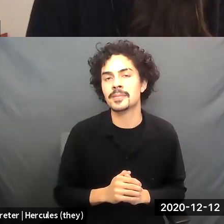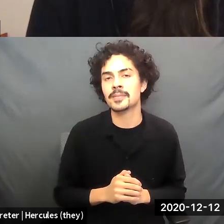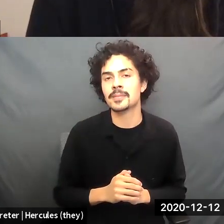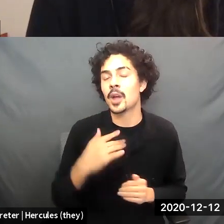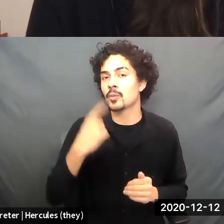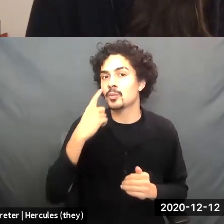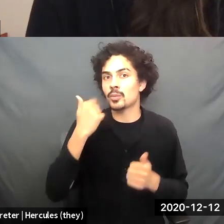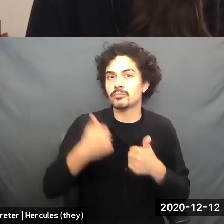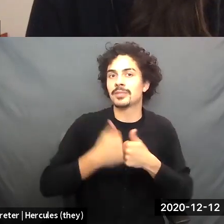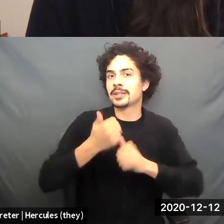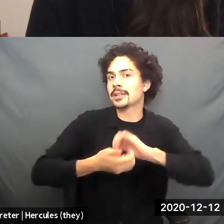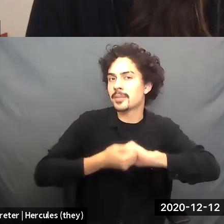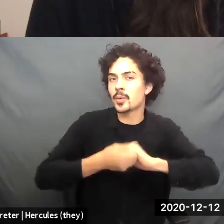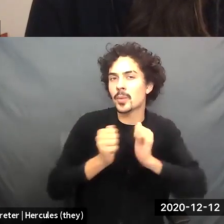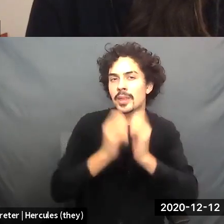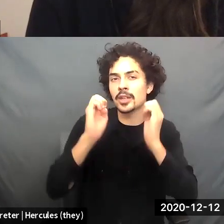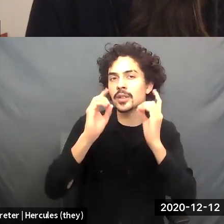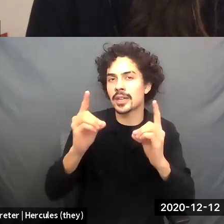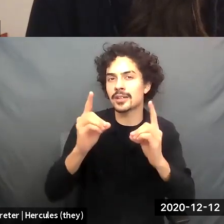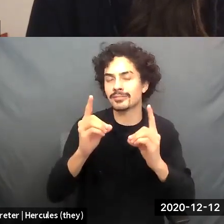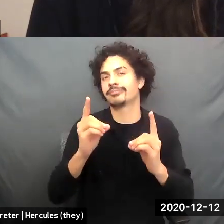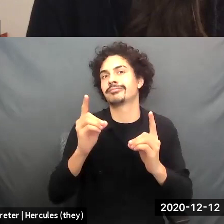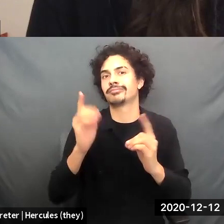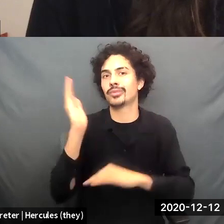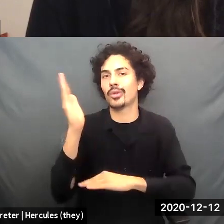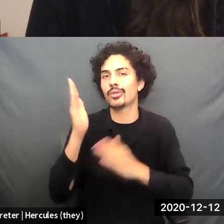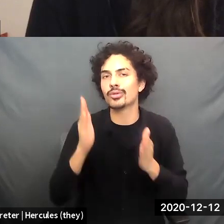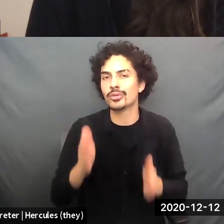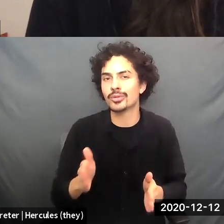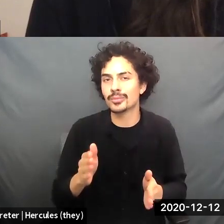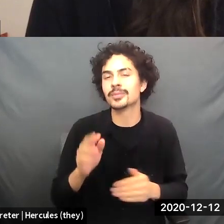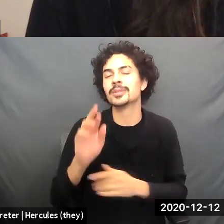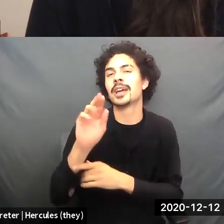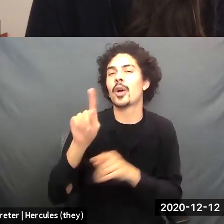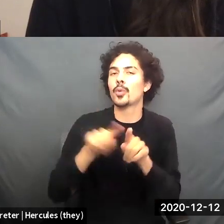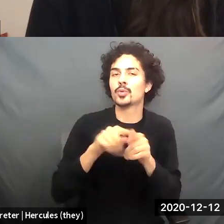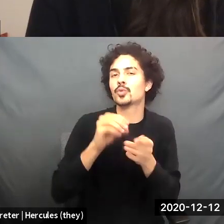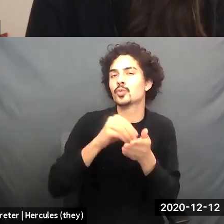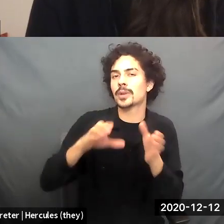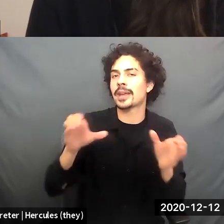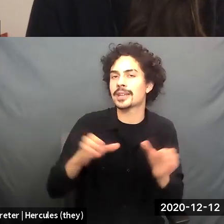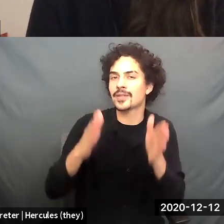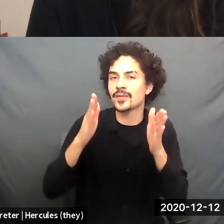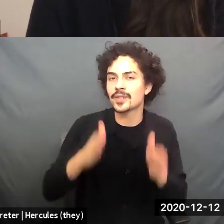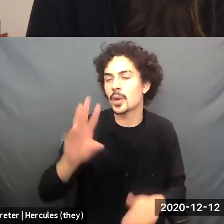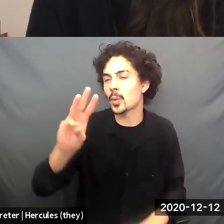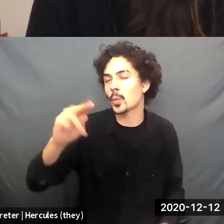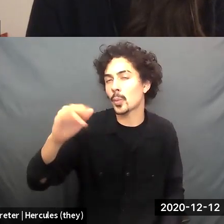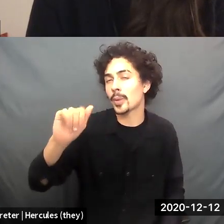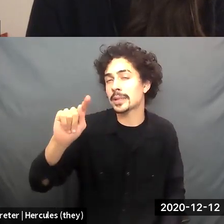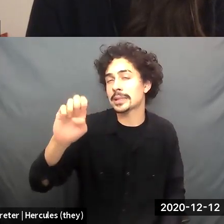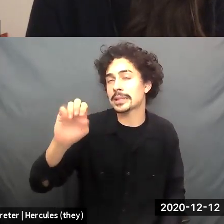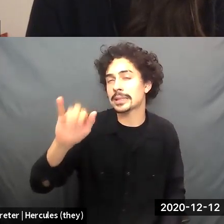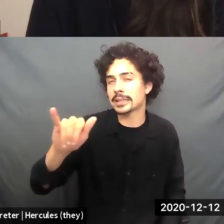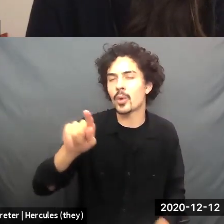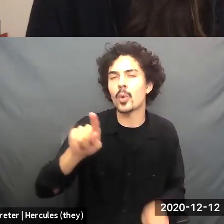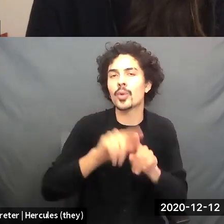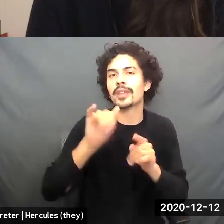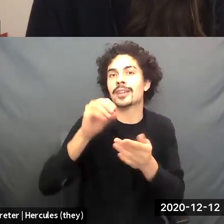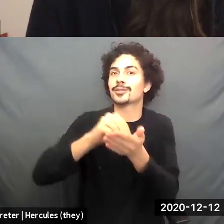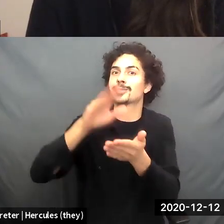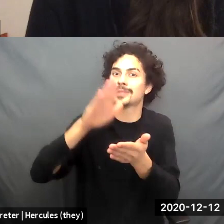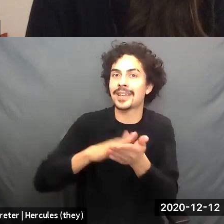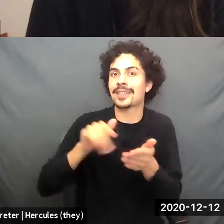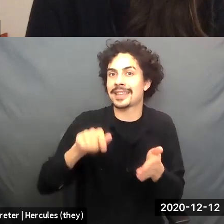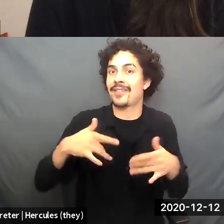collaboration with education scholar Noliwe Rooks and student activist Whitney Stevenson. And documentation of this event that